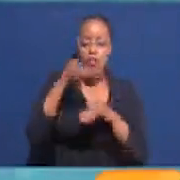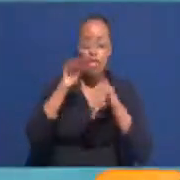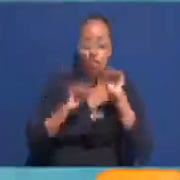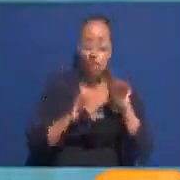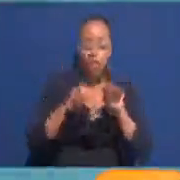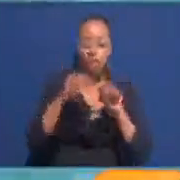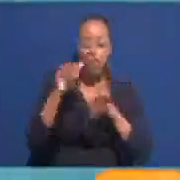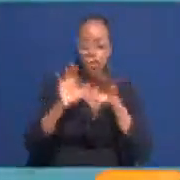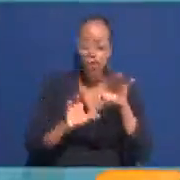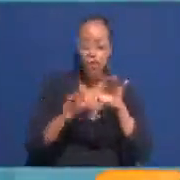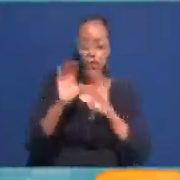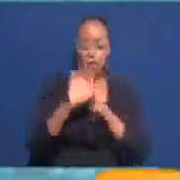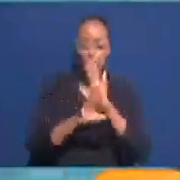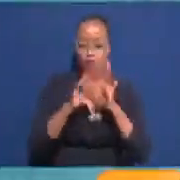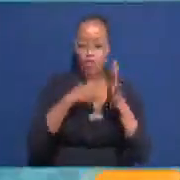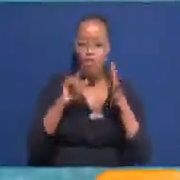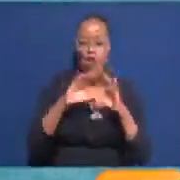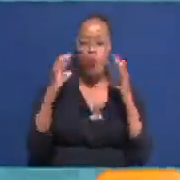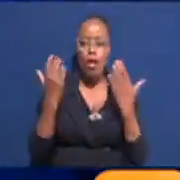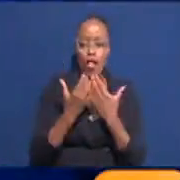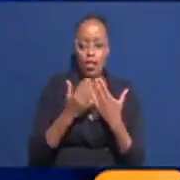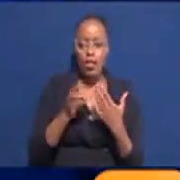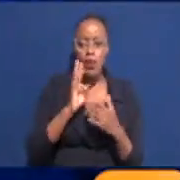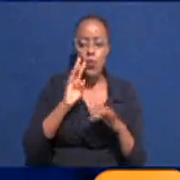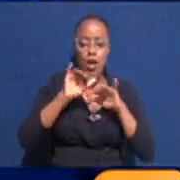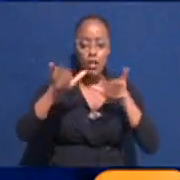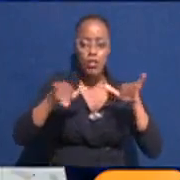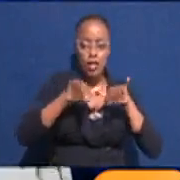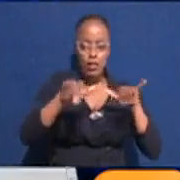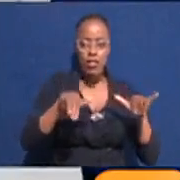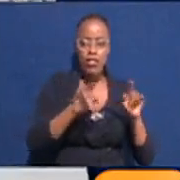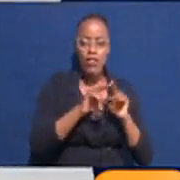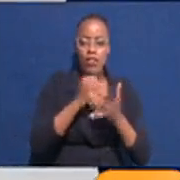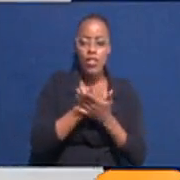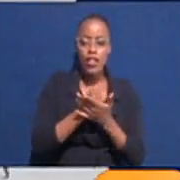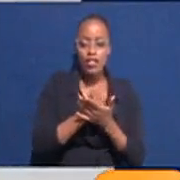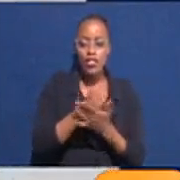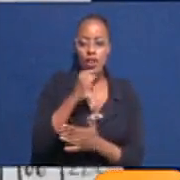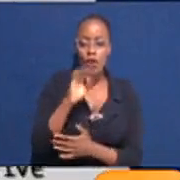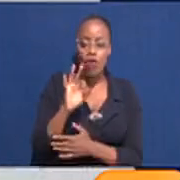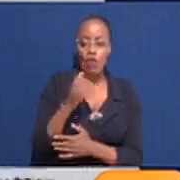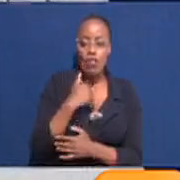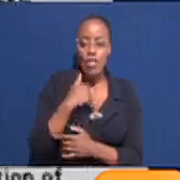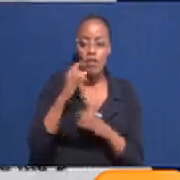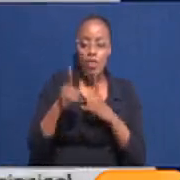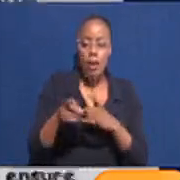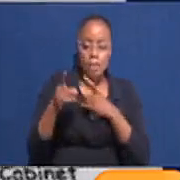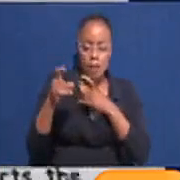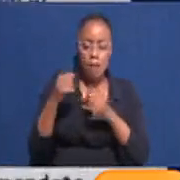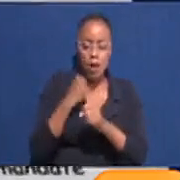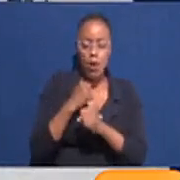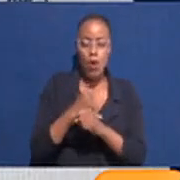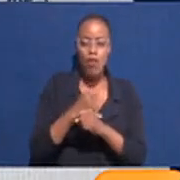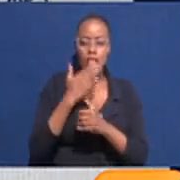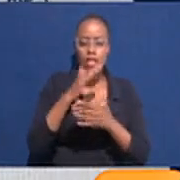constitution that is now due for approval by World Aquatics. But now, the Registrar of Sports, Rose Wasike, has thrown a spanner in the works. In